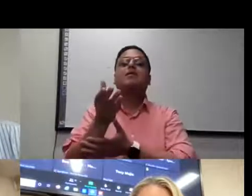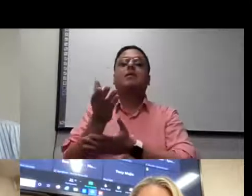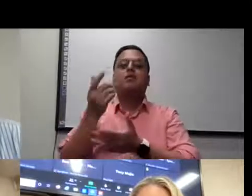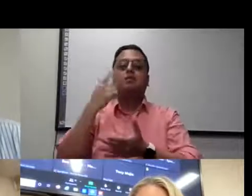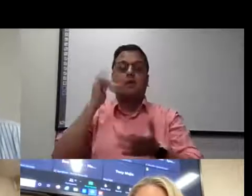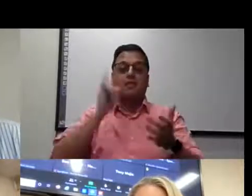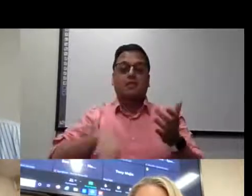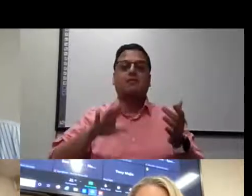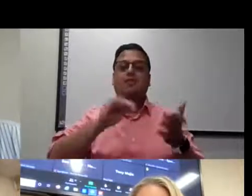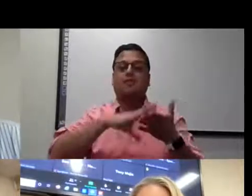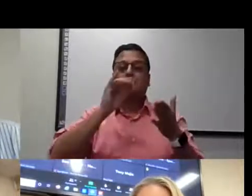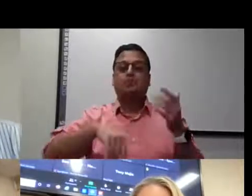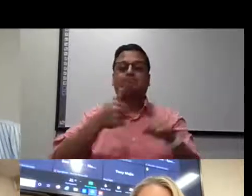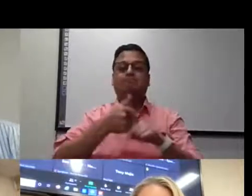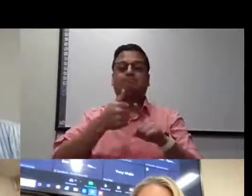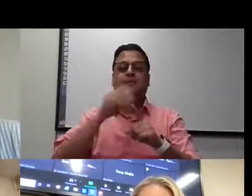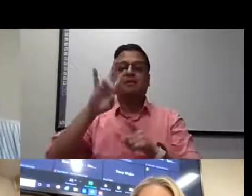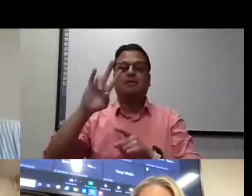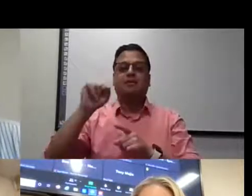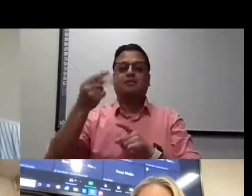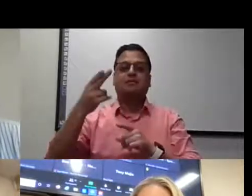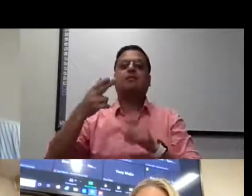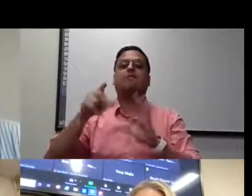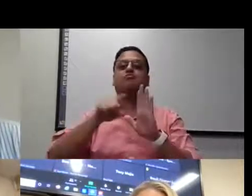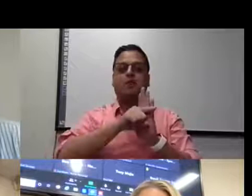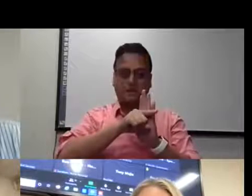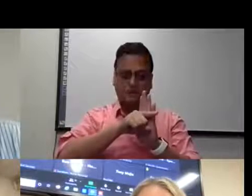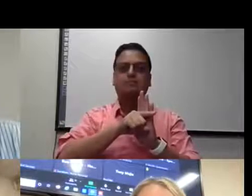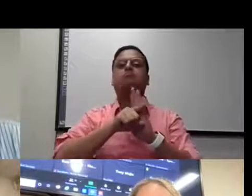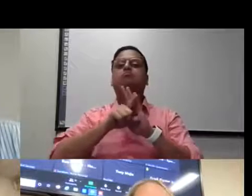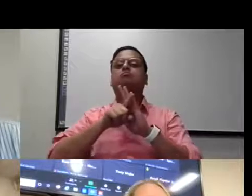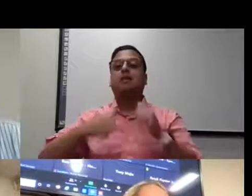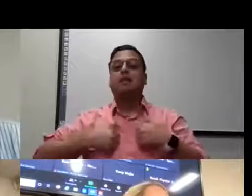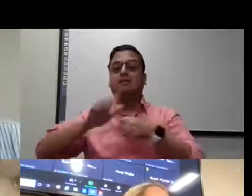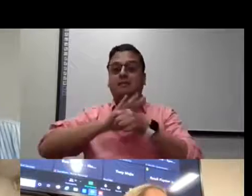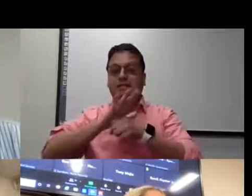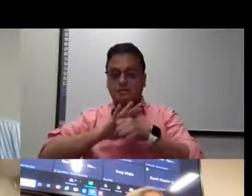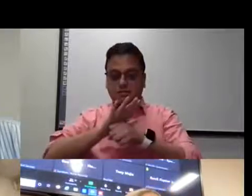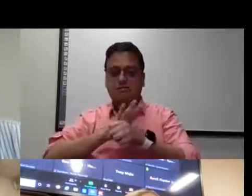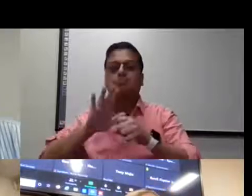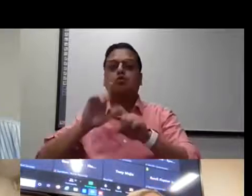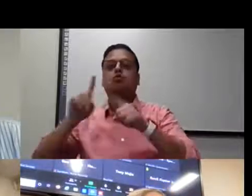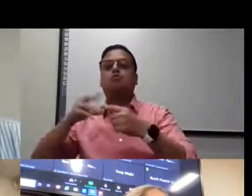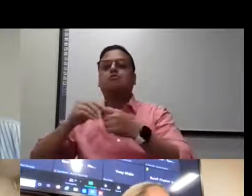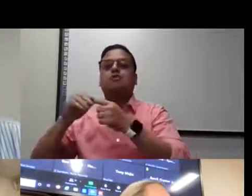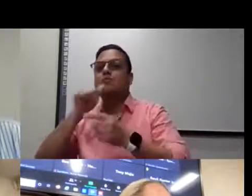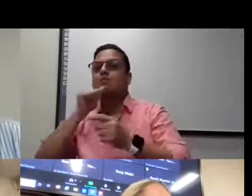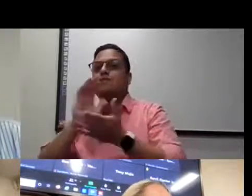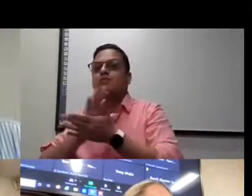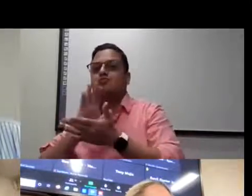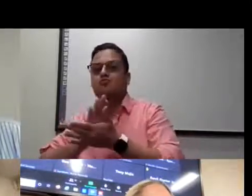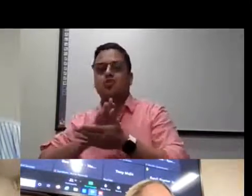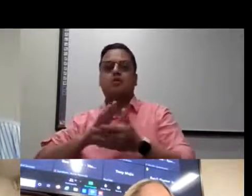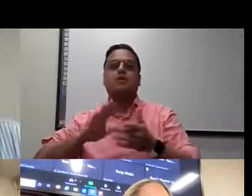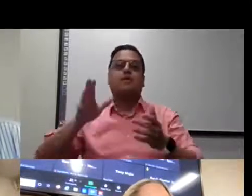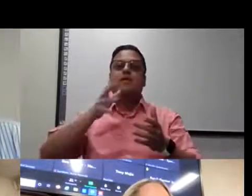is a 7th grade student residing within the district and attending a private school for students with special needs. The parents allege that the district's